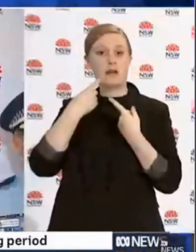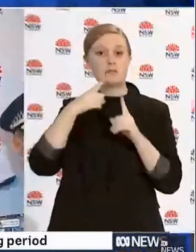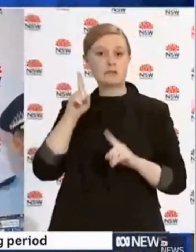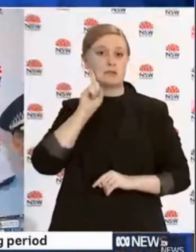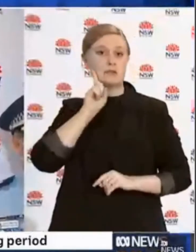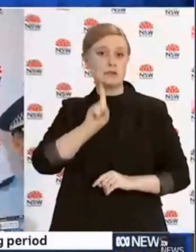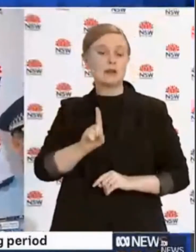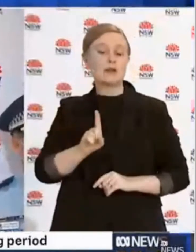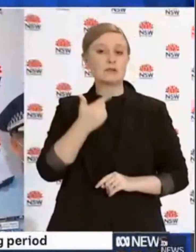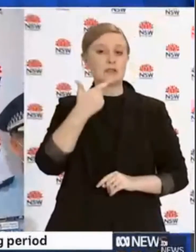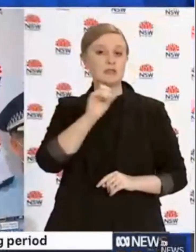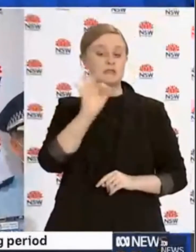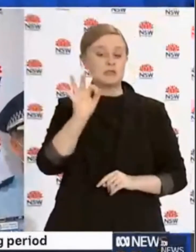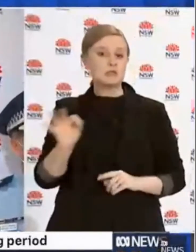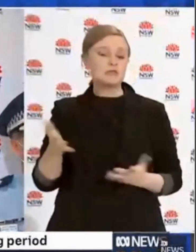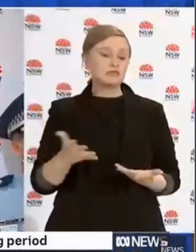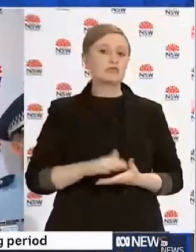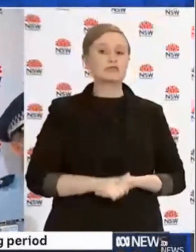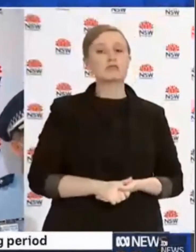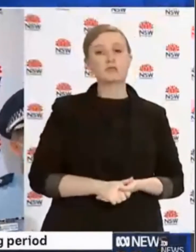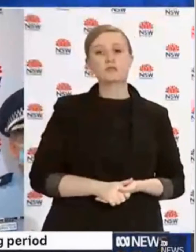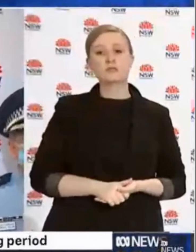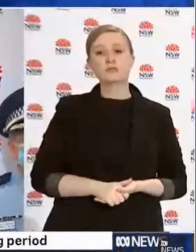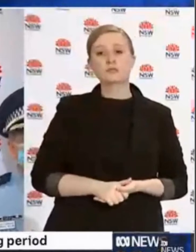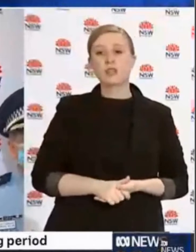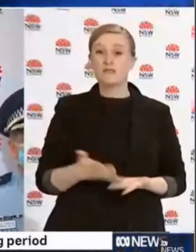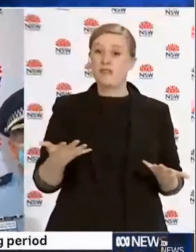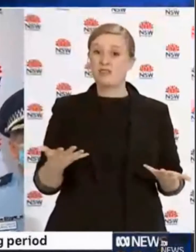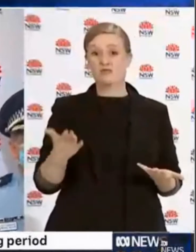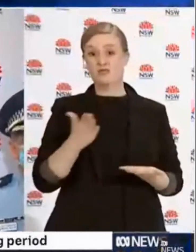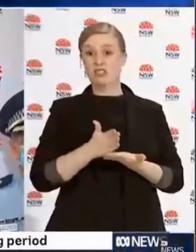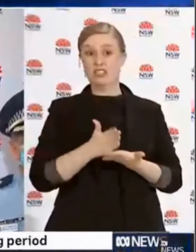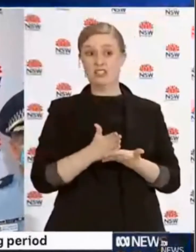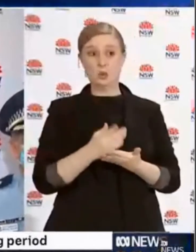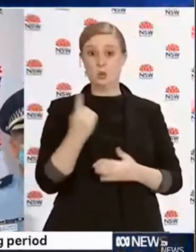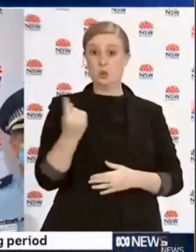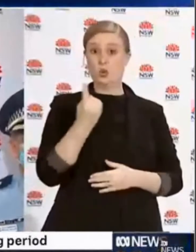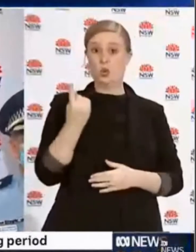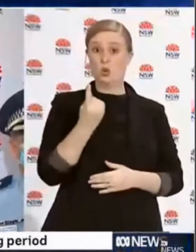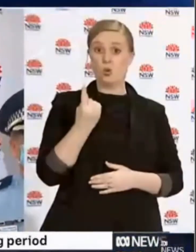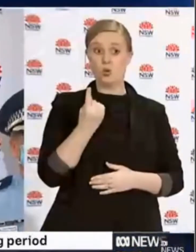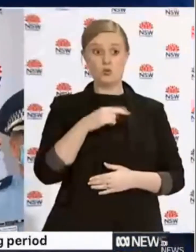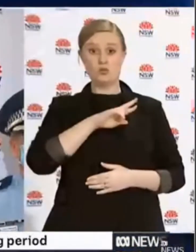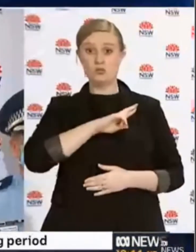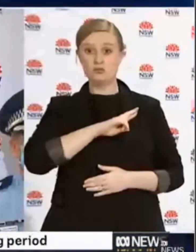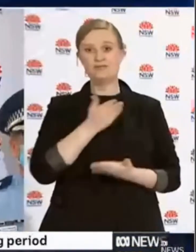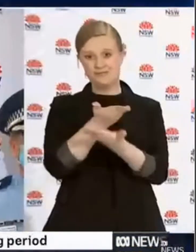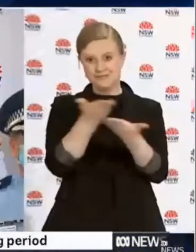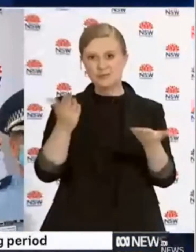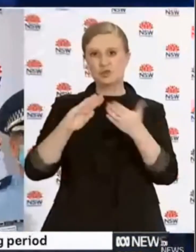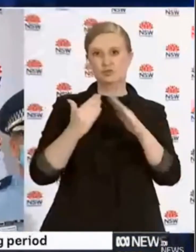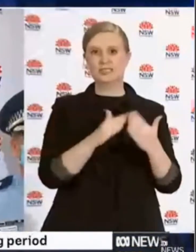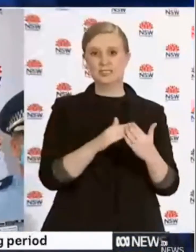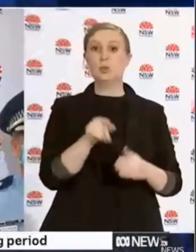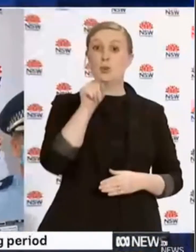it really does depend, I have to say, on the community coming forward and putting their arm out for a jab. So I just